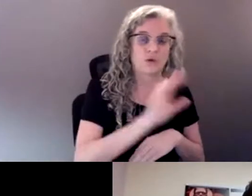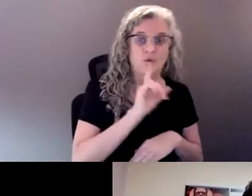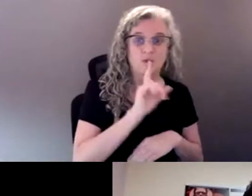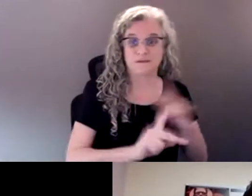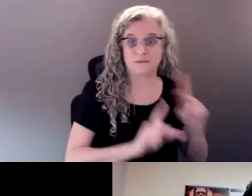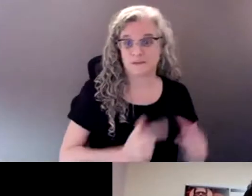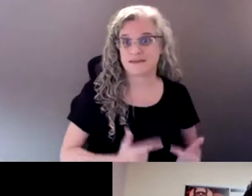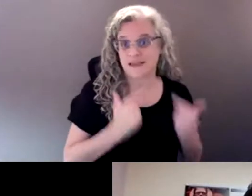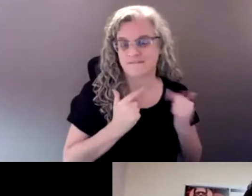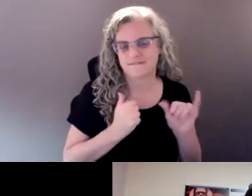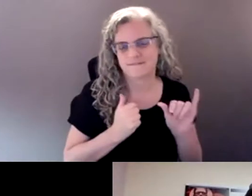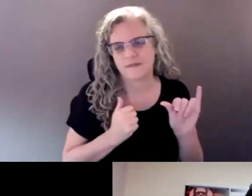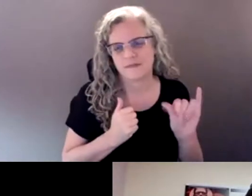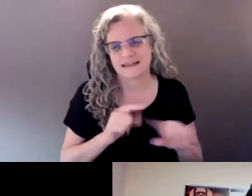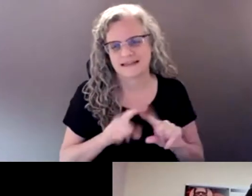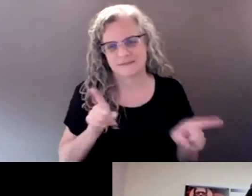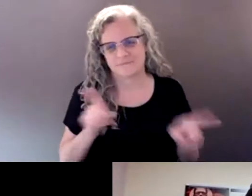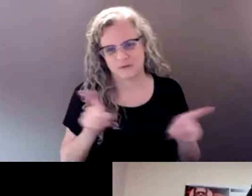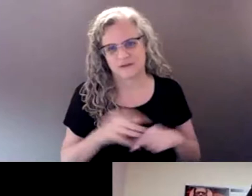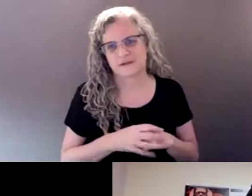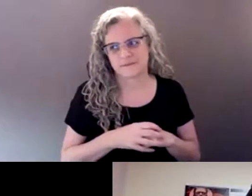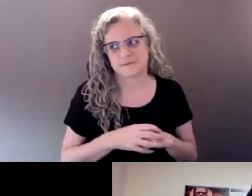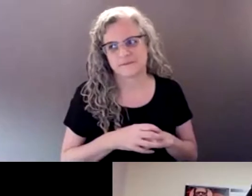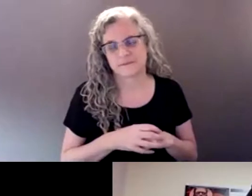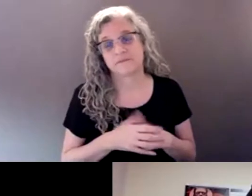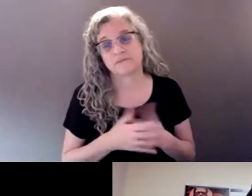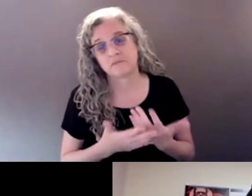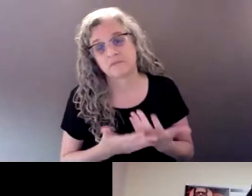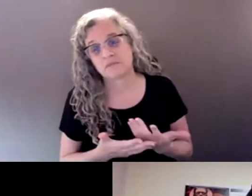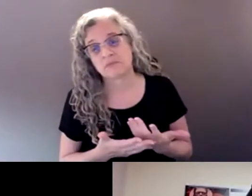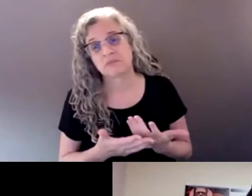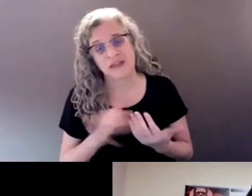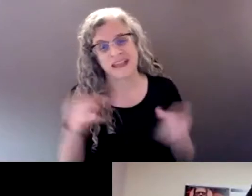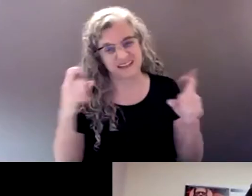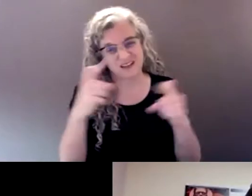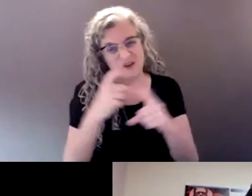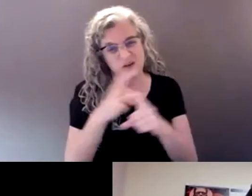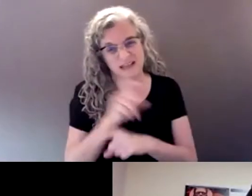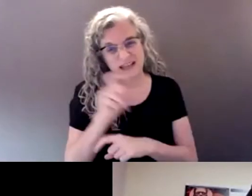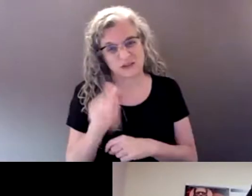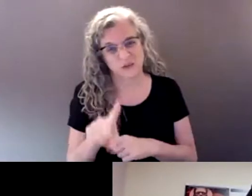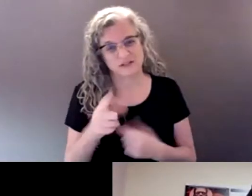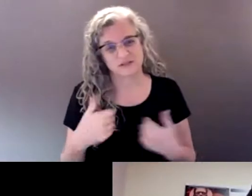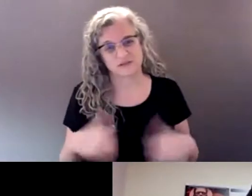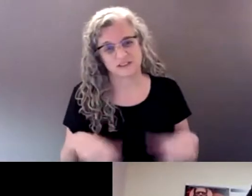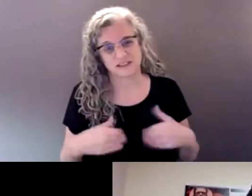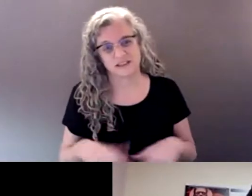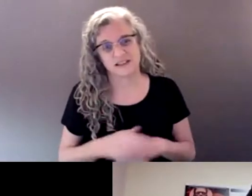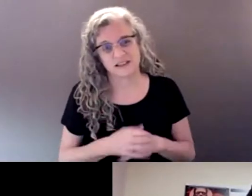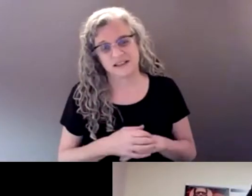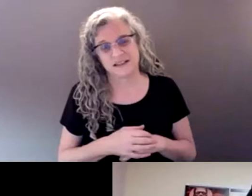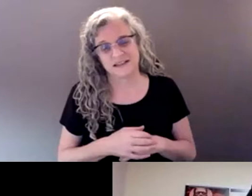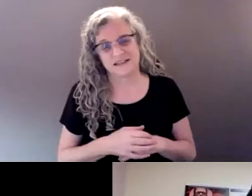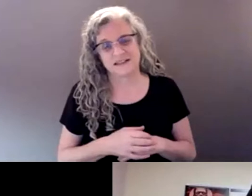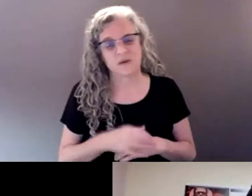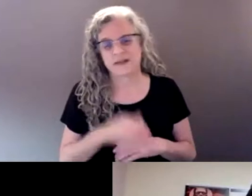for real Jews. Now, that you might say is a really complicated question. Maybe it's the division isn't as